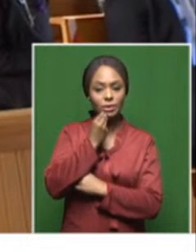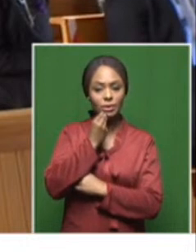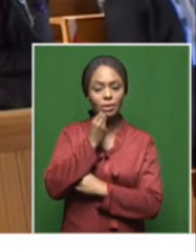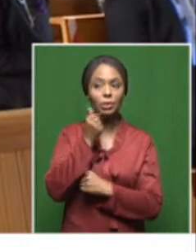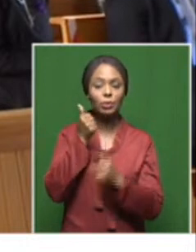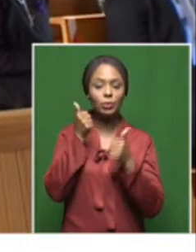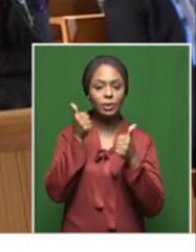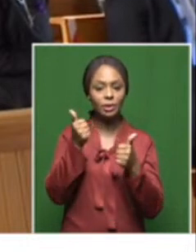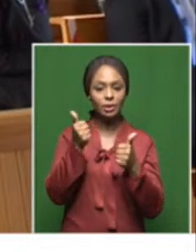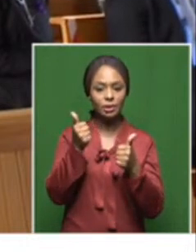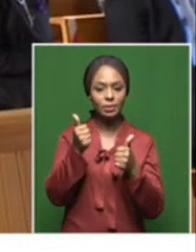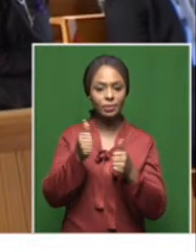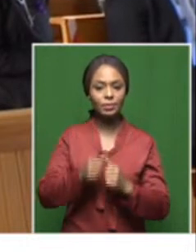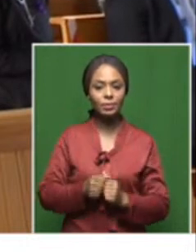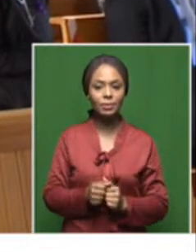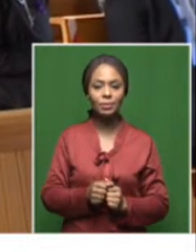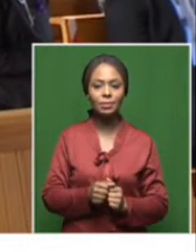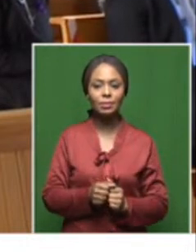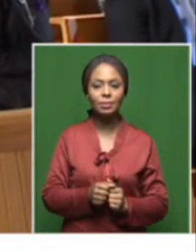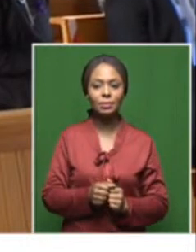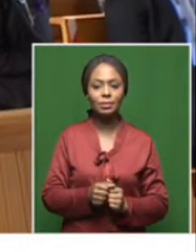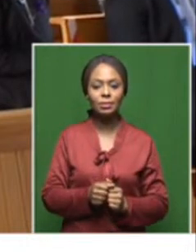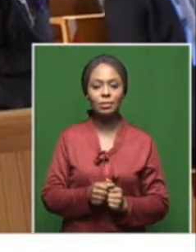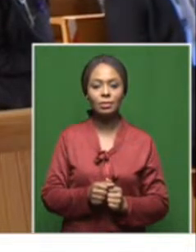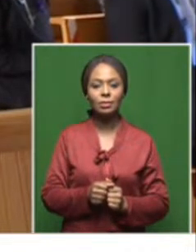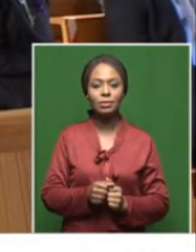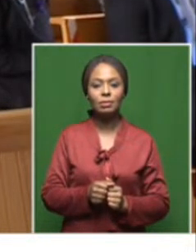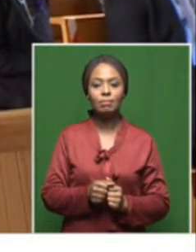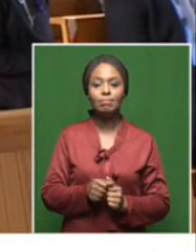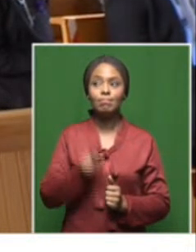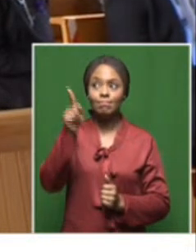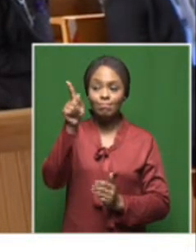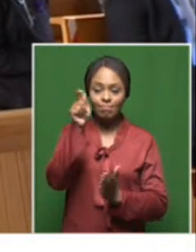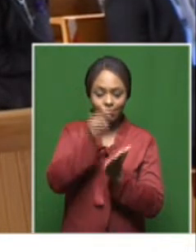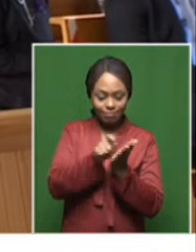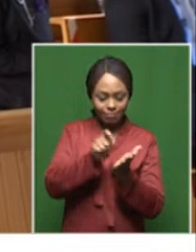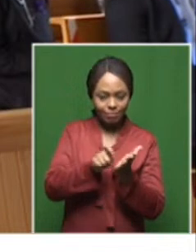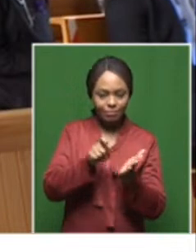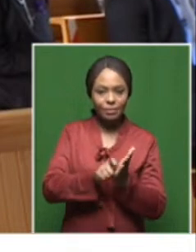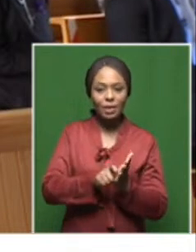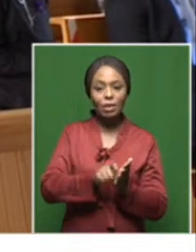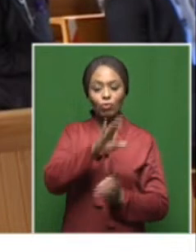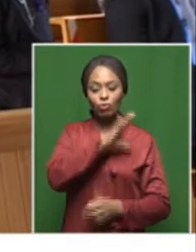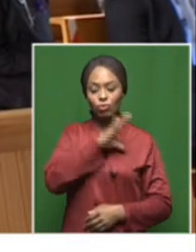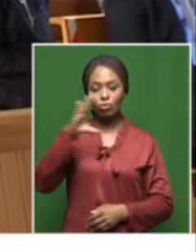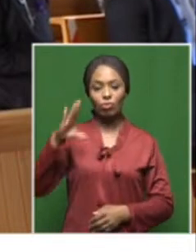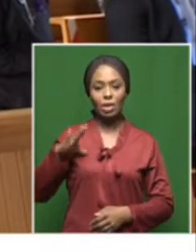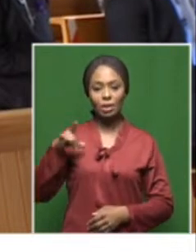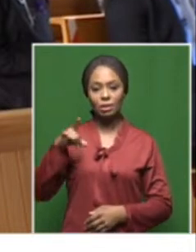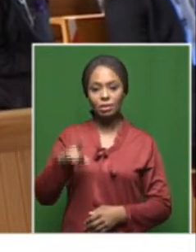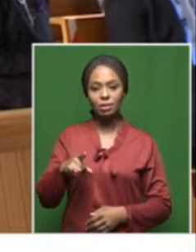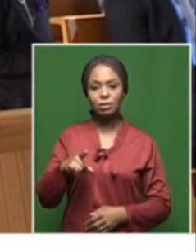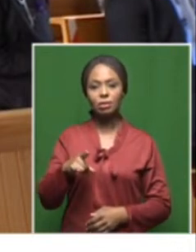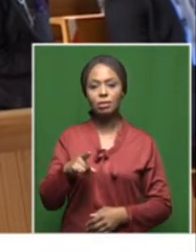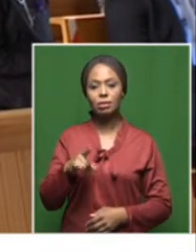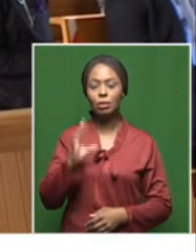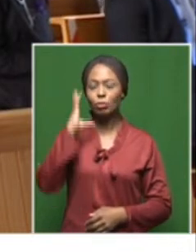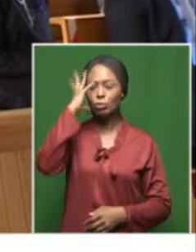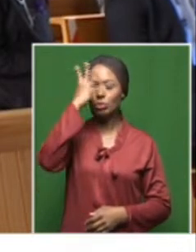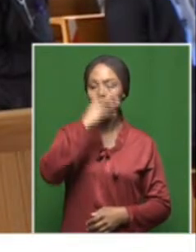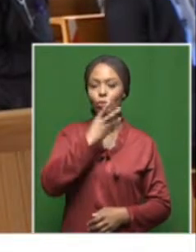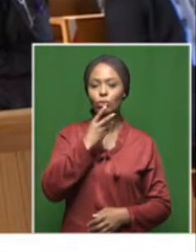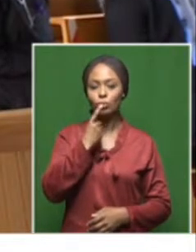He writes, "In Christ, beauty and goodness indeed